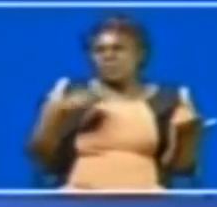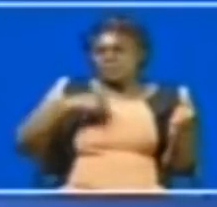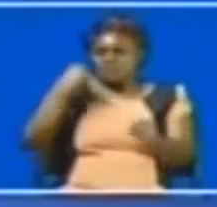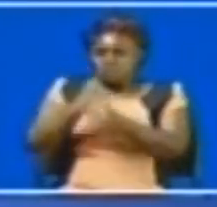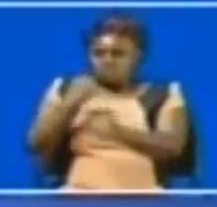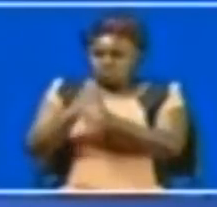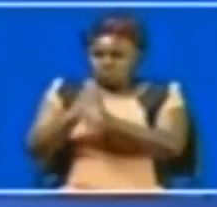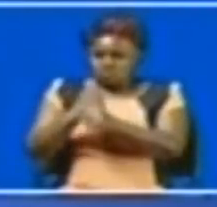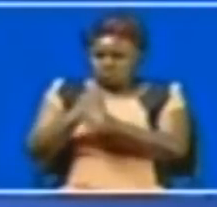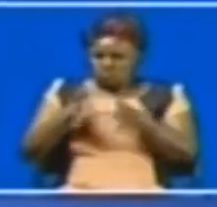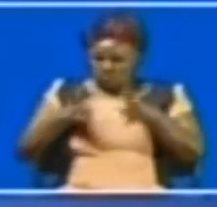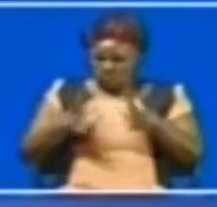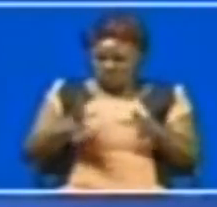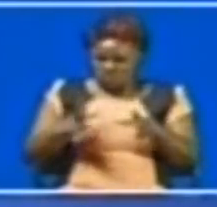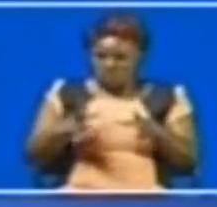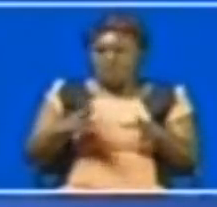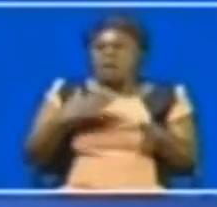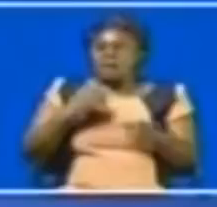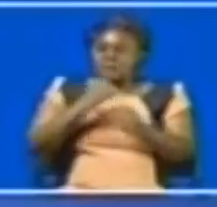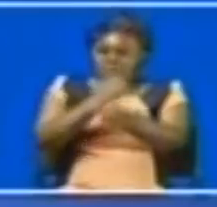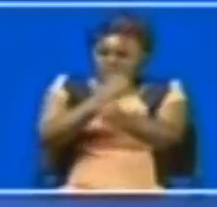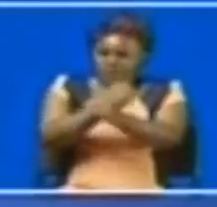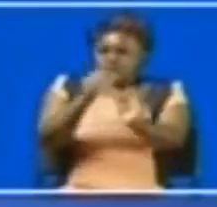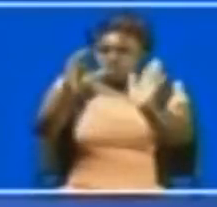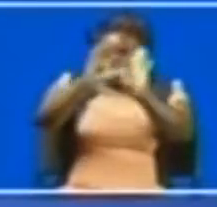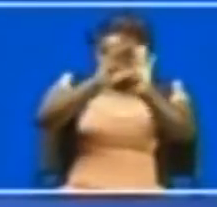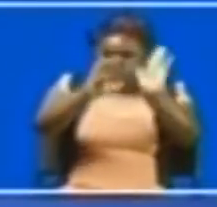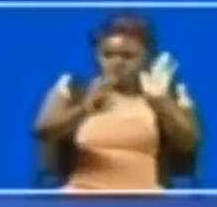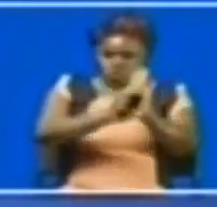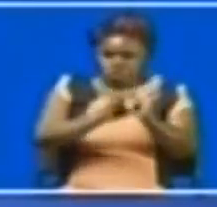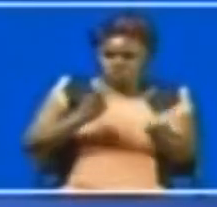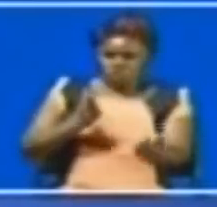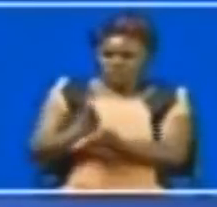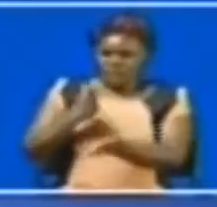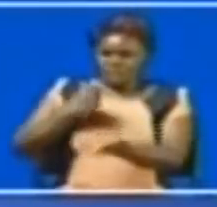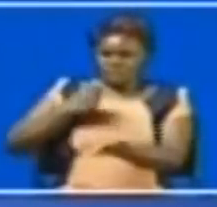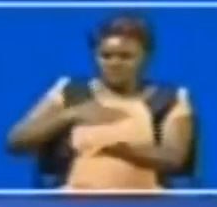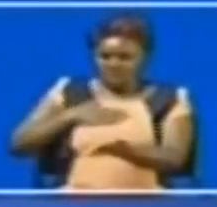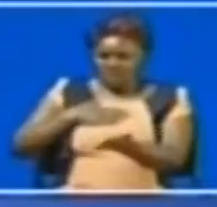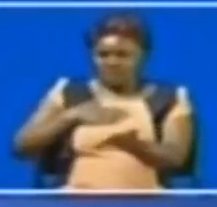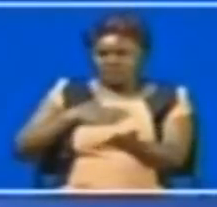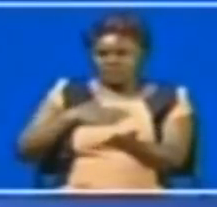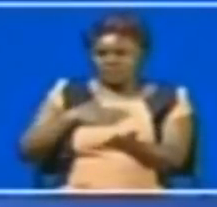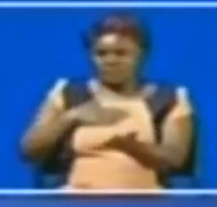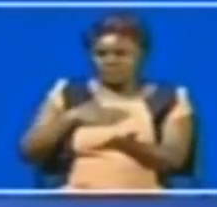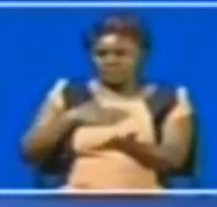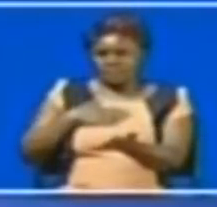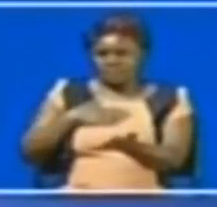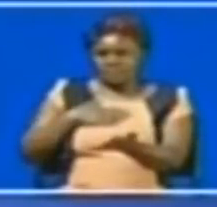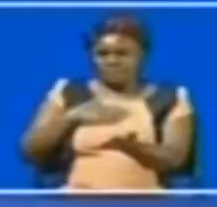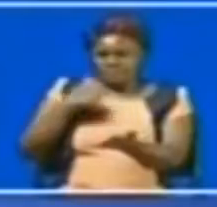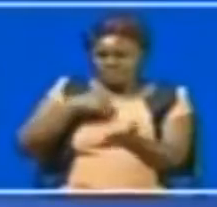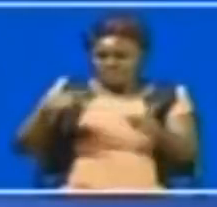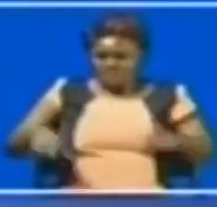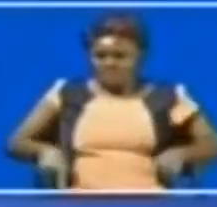I'm doing what I'm doing because I should be able to defend my constitutional right. And if it's about leaving the Commission, I should be